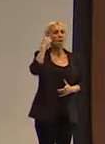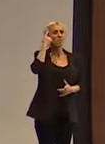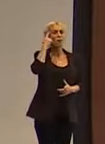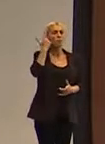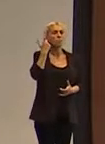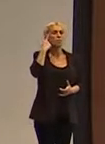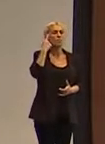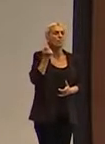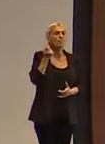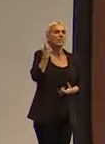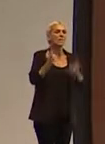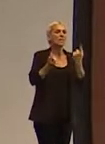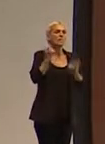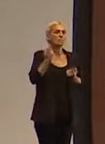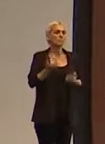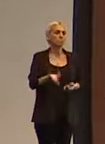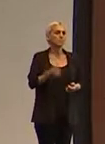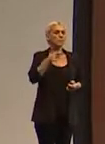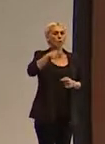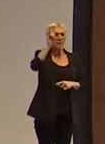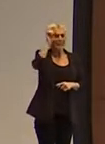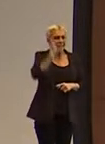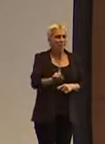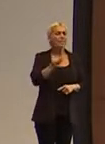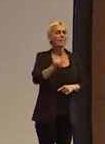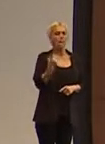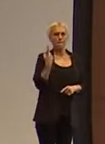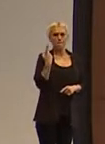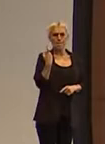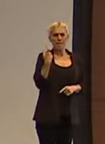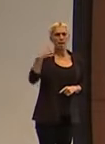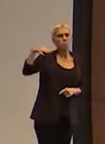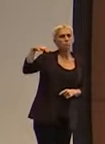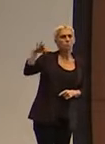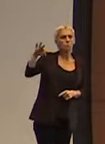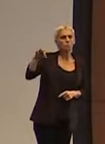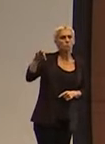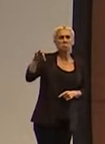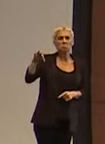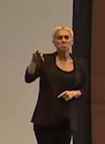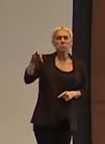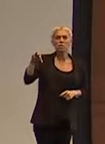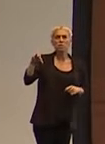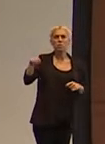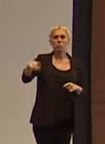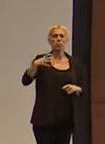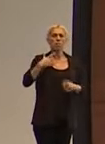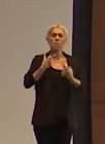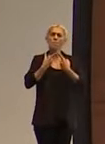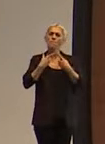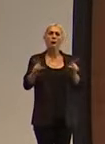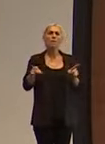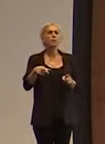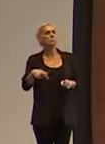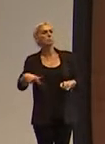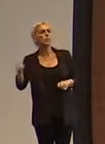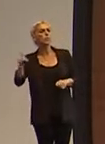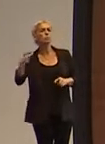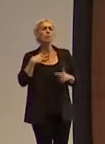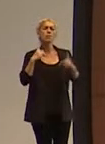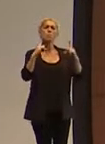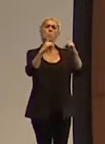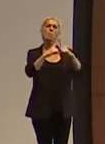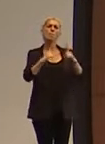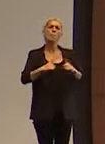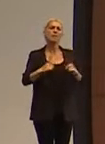one act differently than the majority this is called creativity so why does this one worm make a different